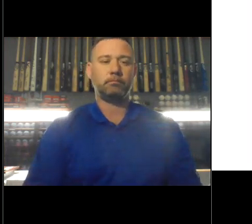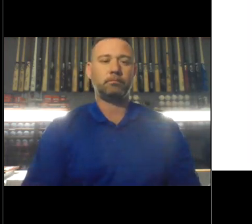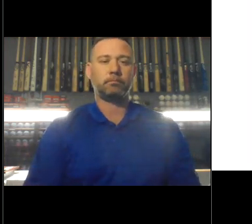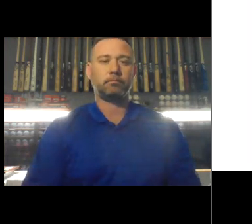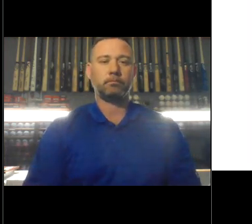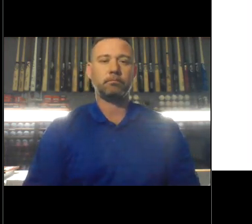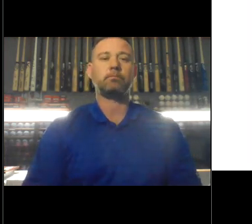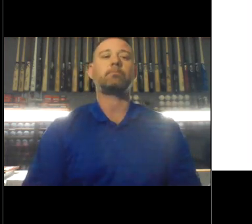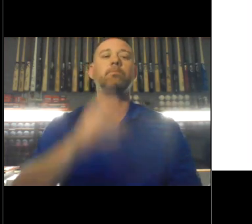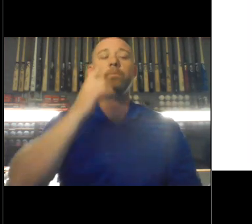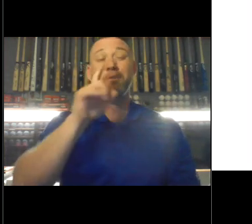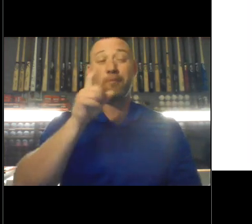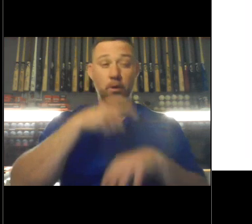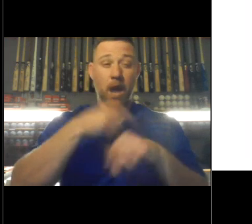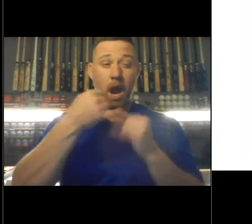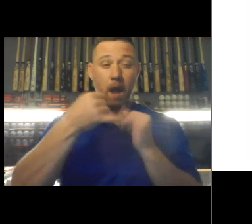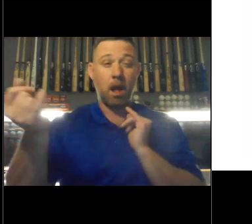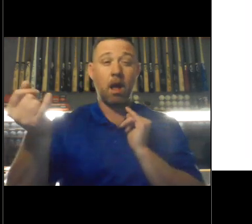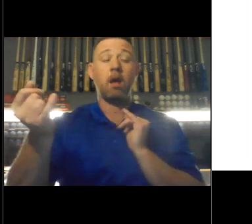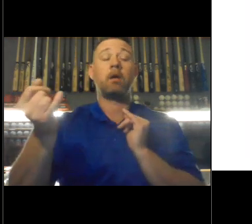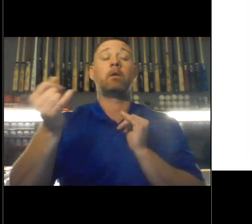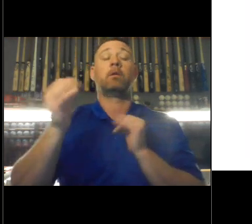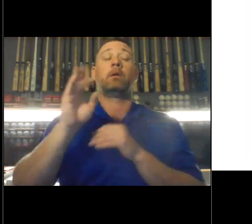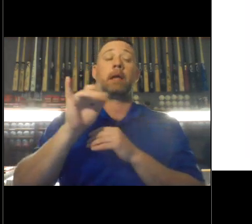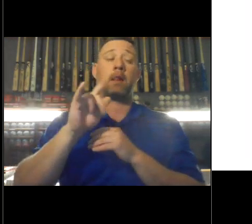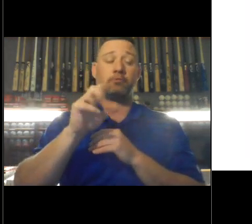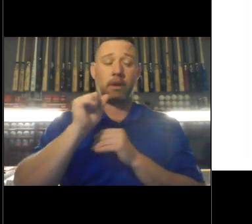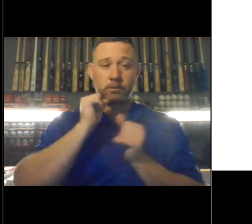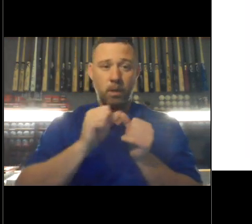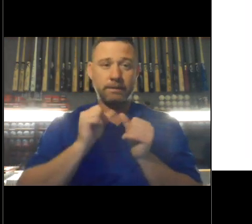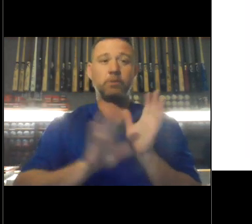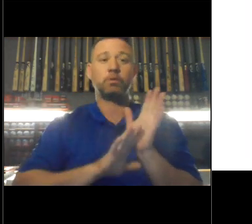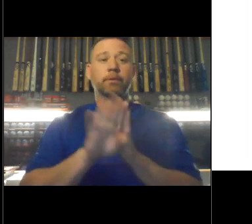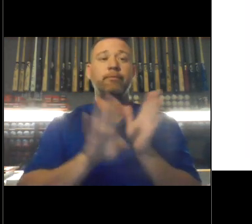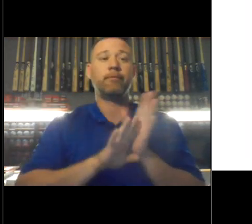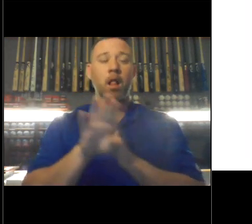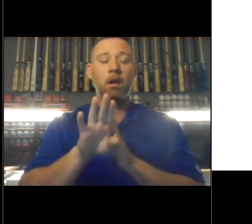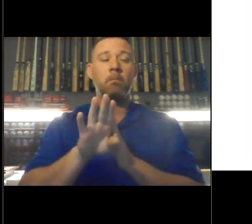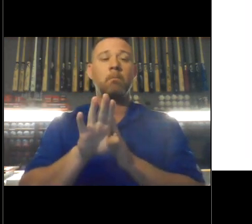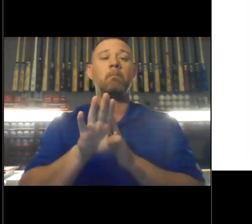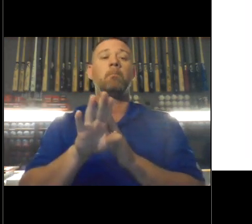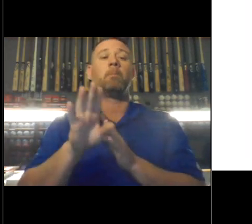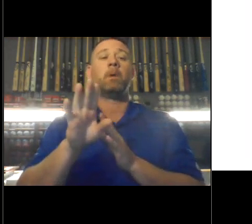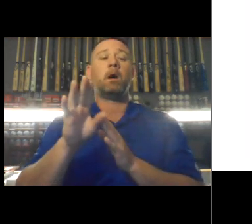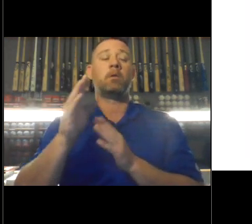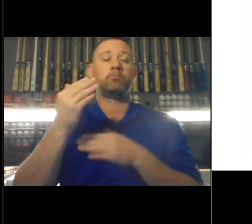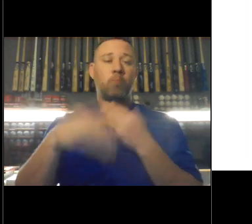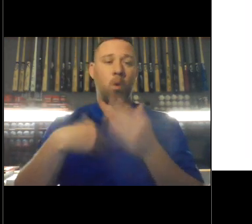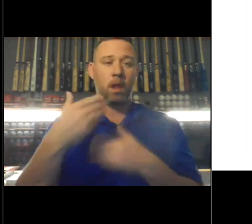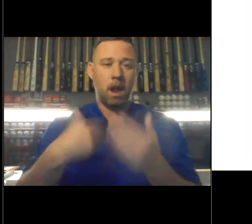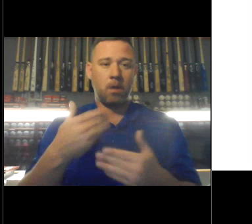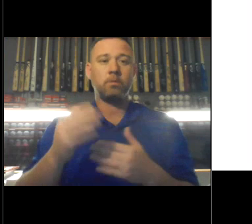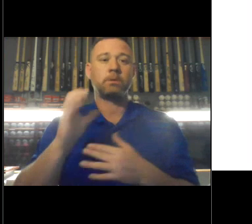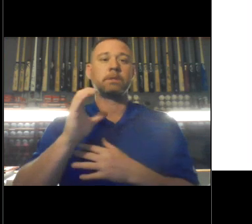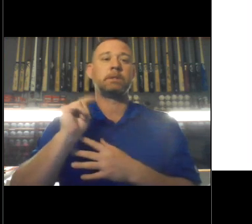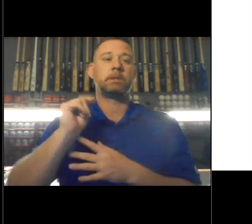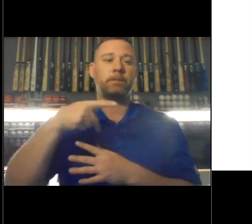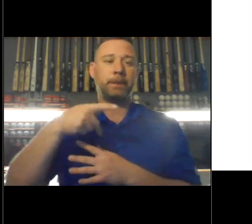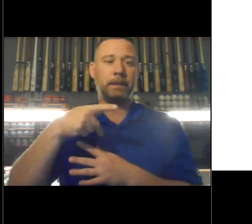All right, so as far as our timeline goes, Caltrans will continue developing and rolling out our